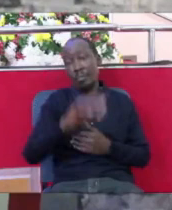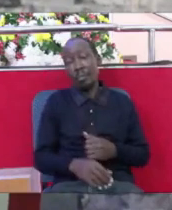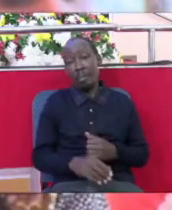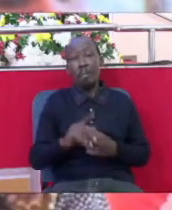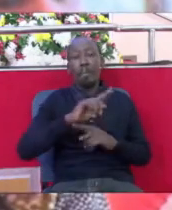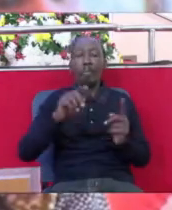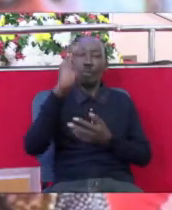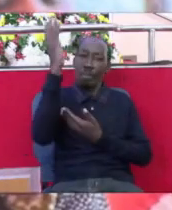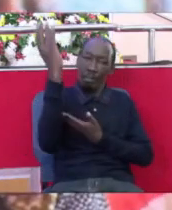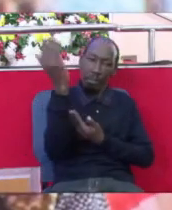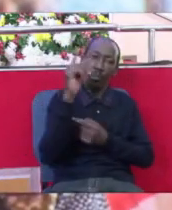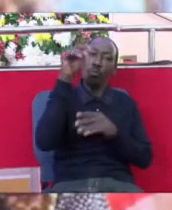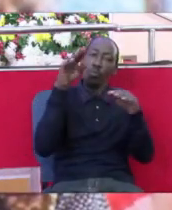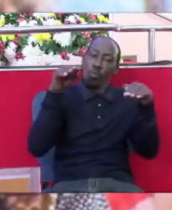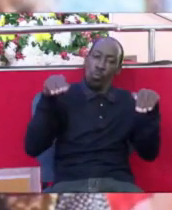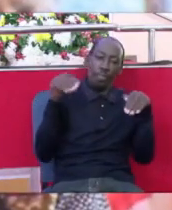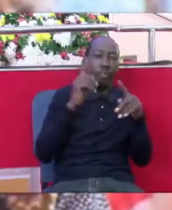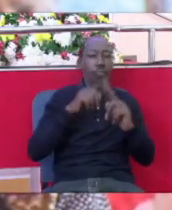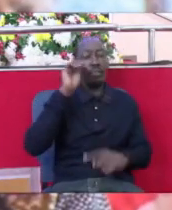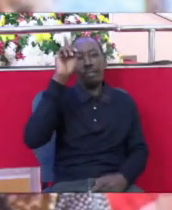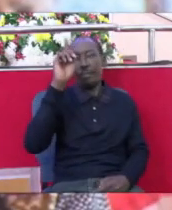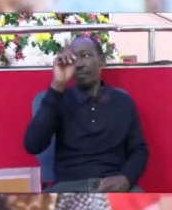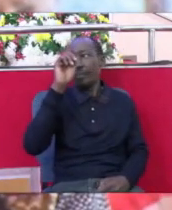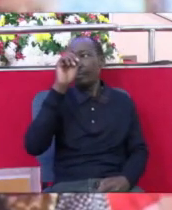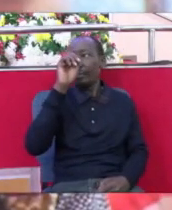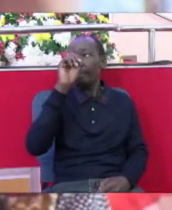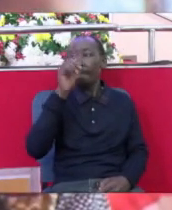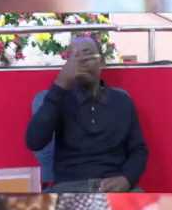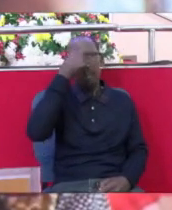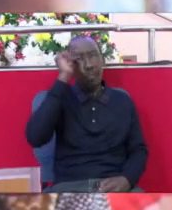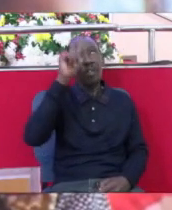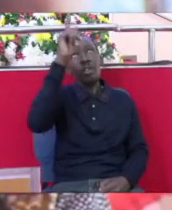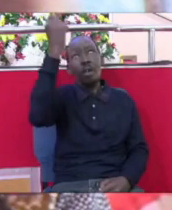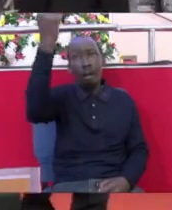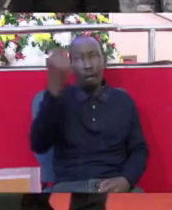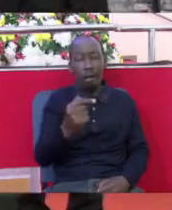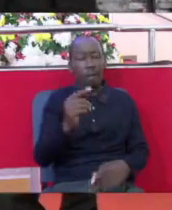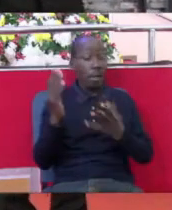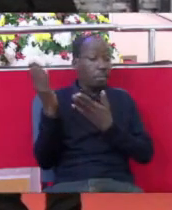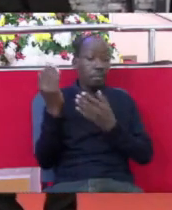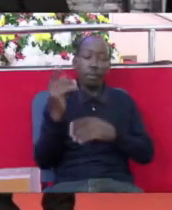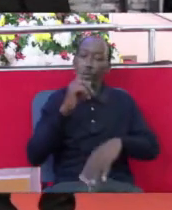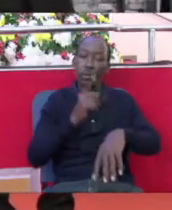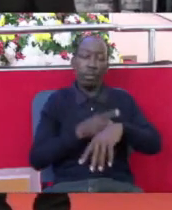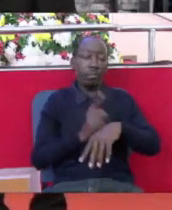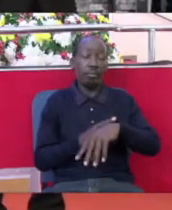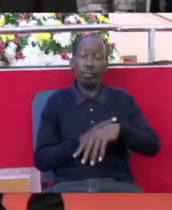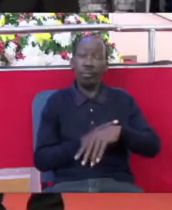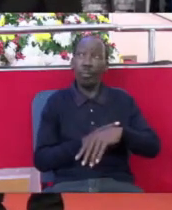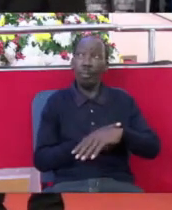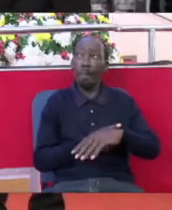we are expected to continue to wait on him. Lakini tunatarajia kwamba tuweze kumngojea. Because he comes at that unexpected time. Ya kwamba anakuja kwa wakati